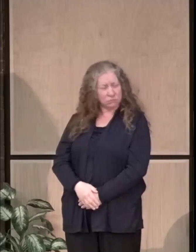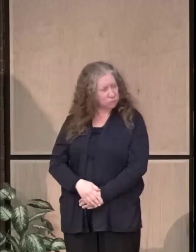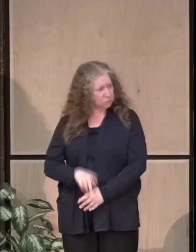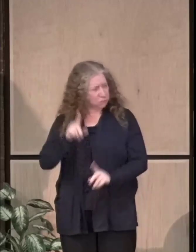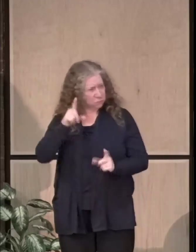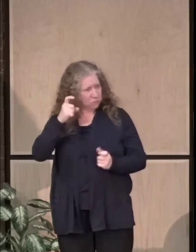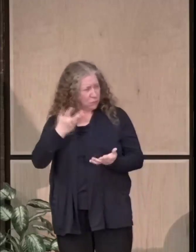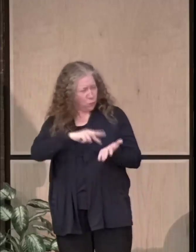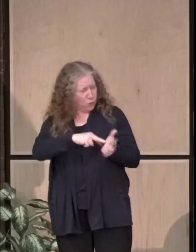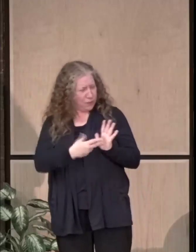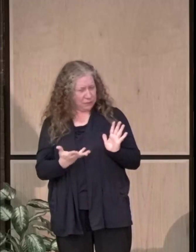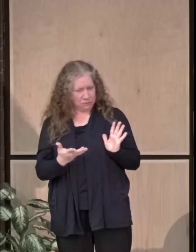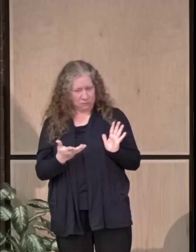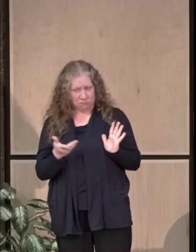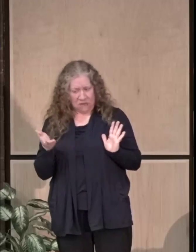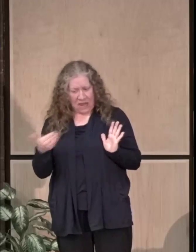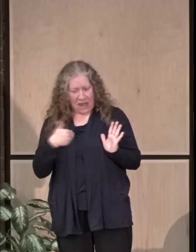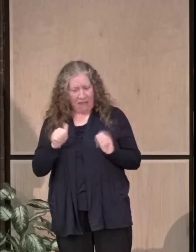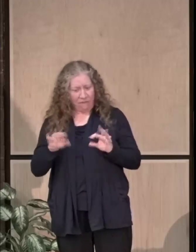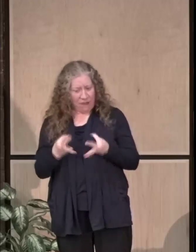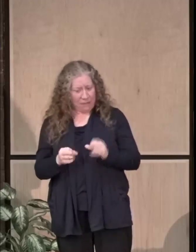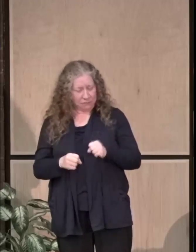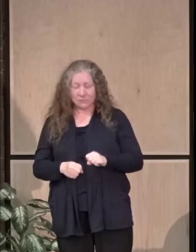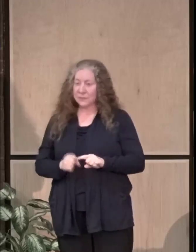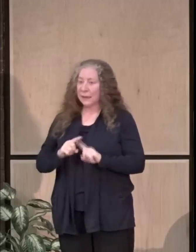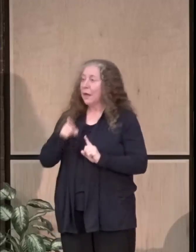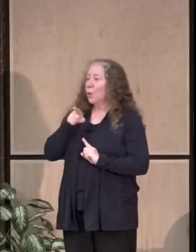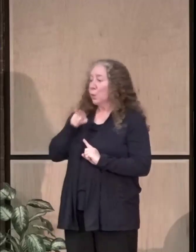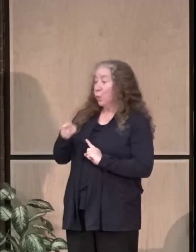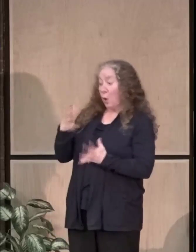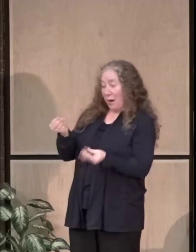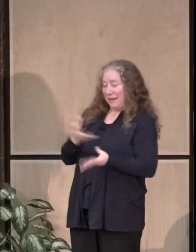In what regards? Like what you said, you didn't know anything about the family dynamics.